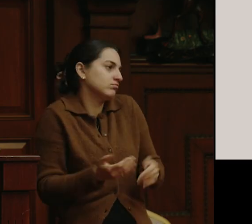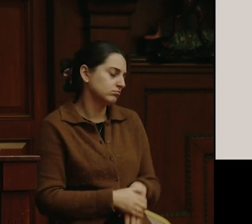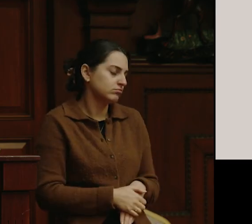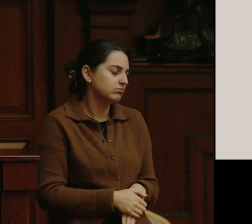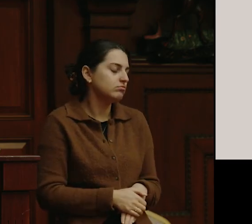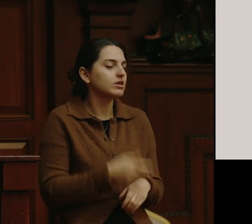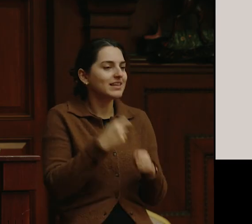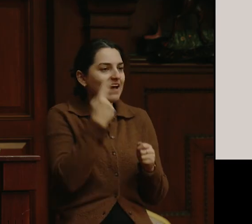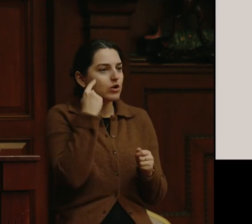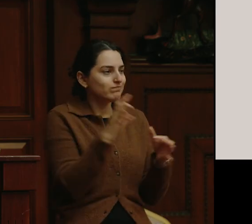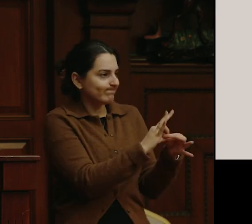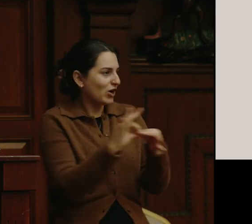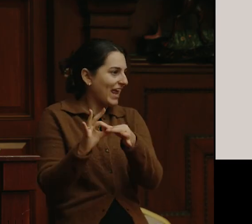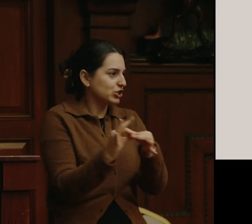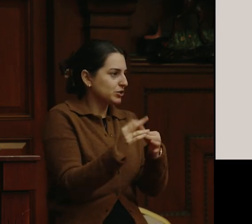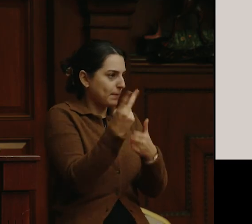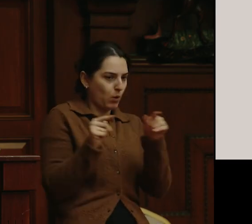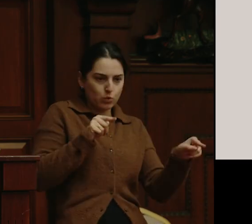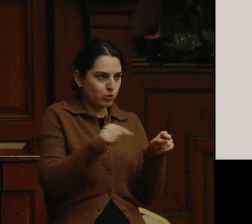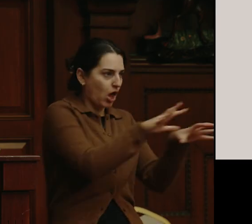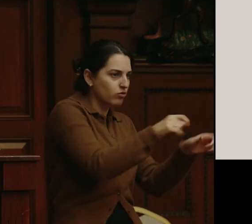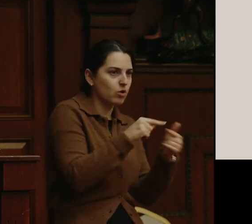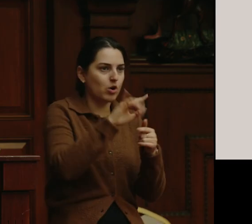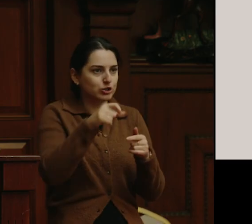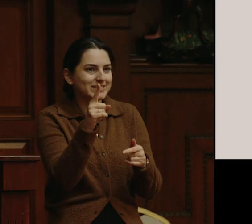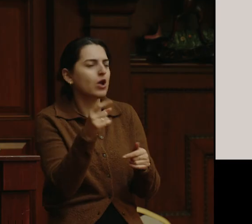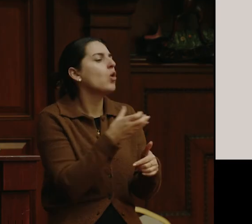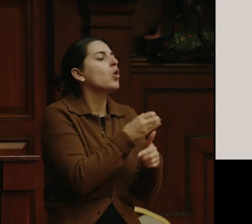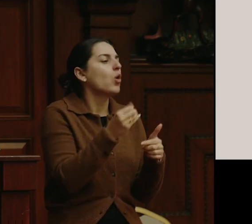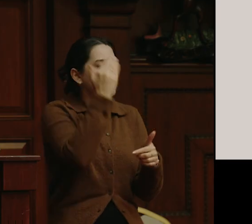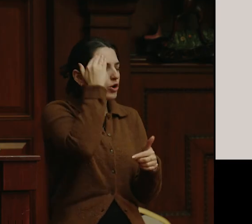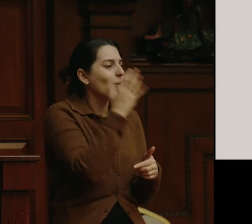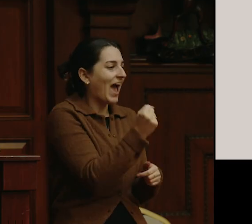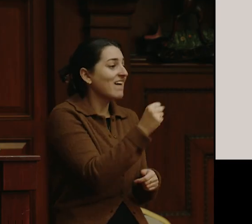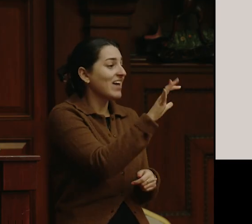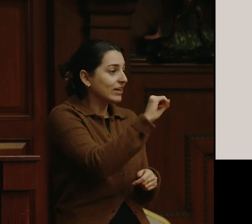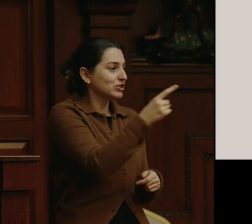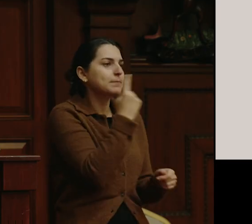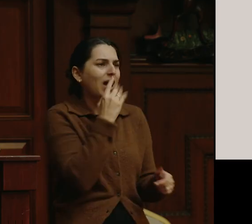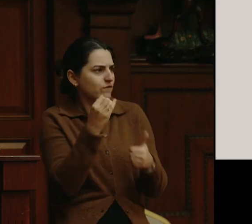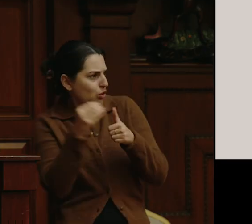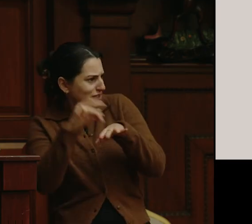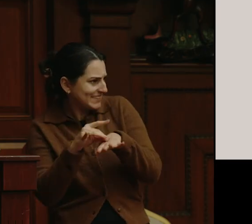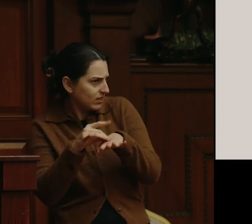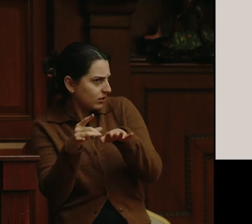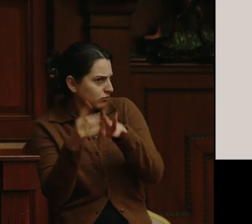at the kind of interrelationship between these and other non-autoimmune rheumatic diseases, and what we saw